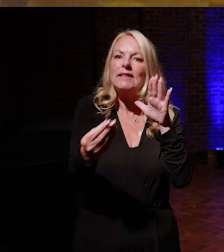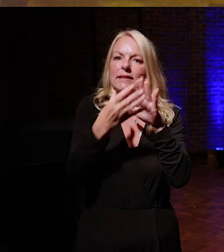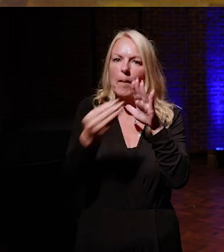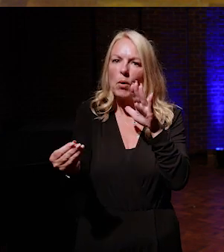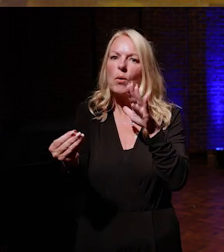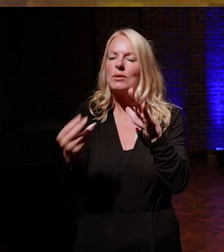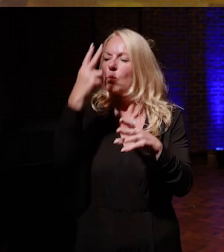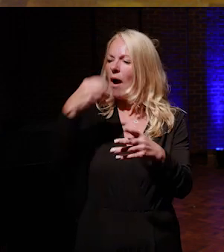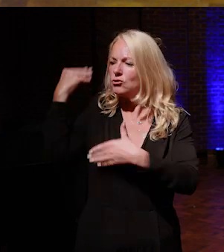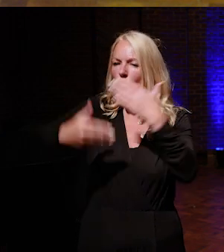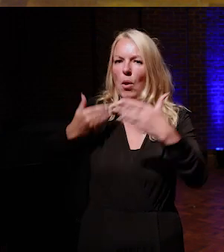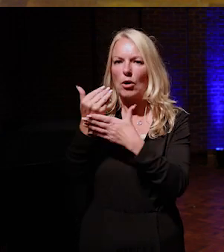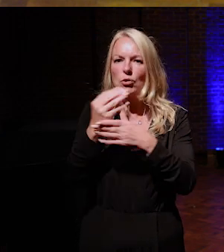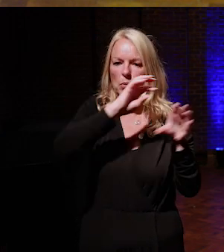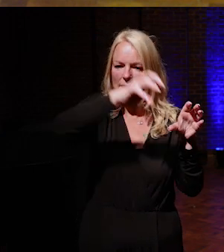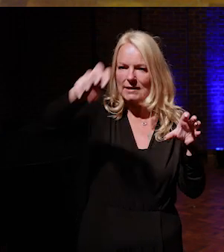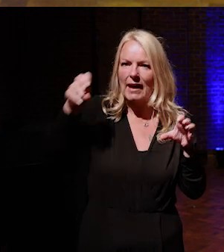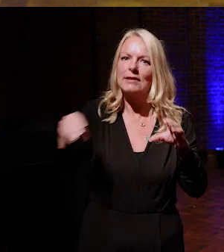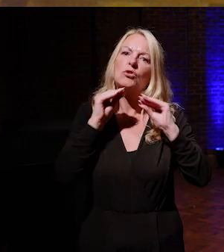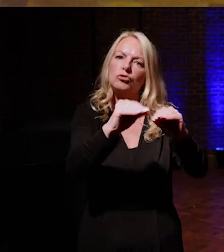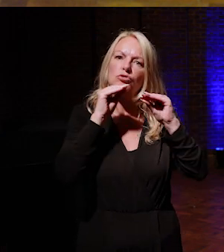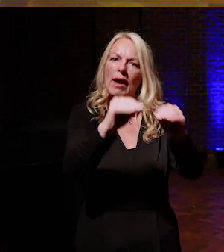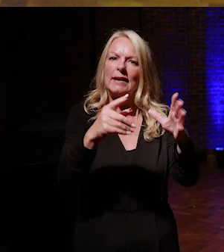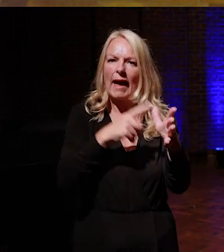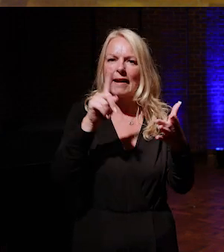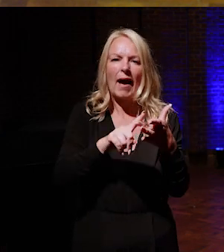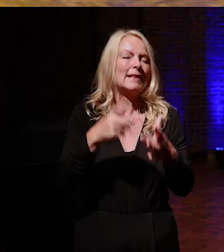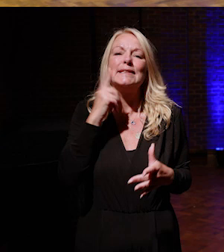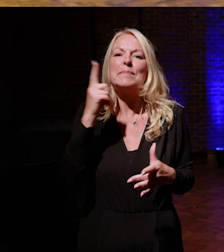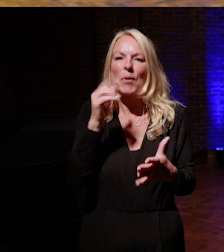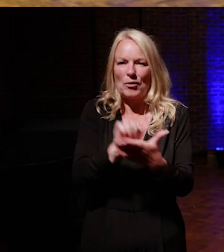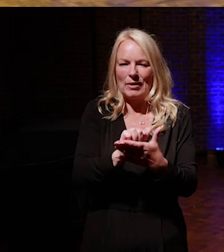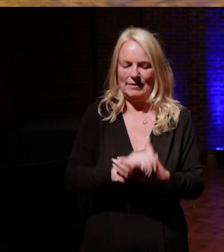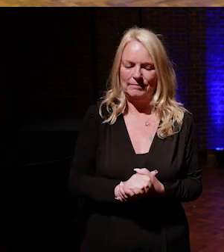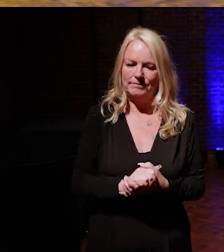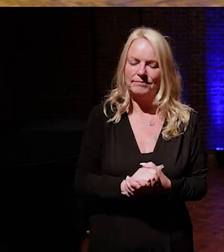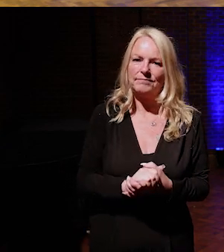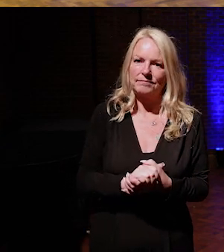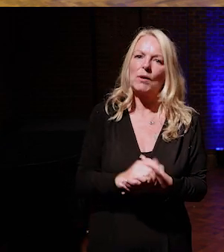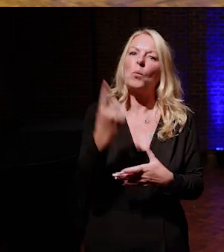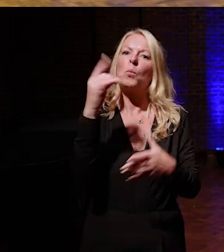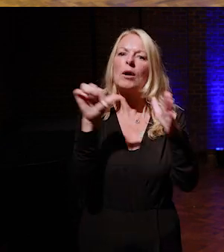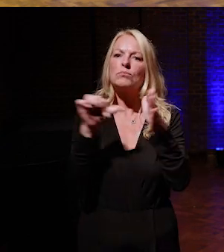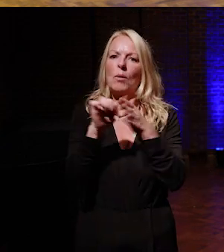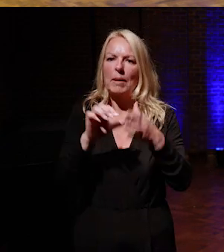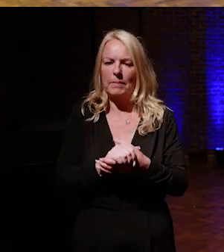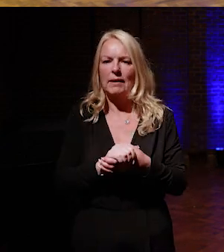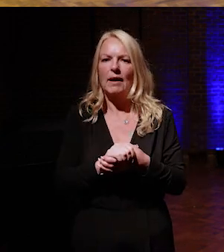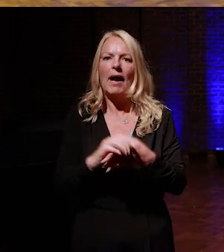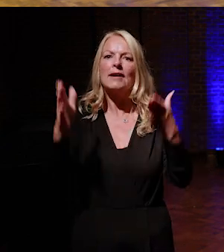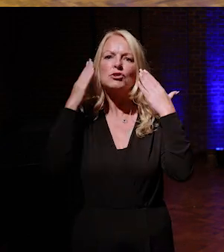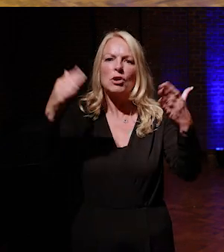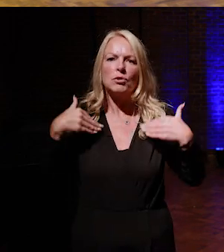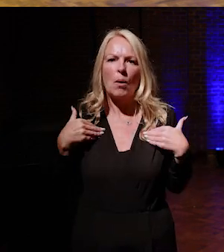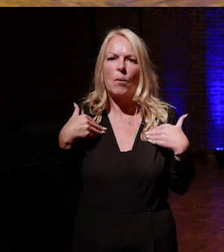archaeological sites and train the AI. Simple enough, right? So only one slight problem. I didn't